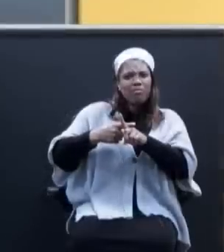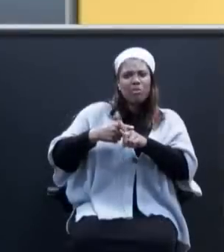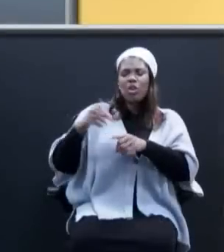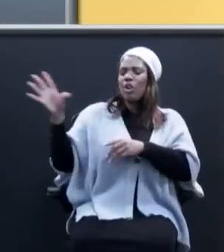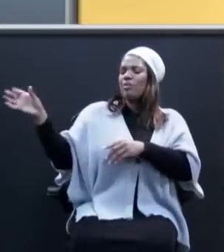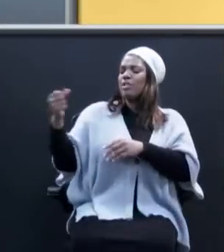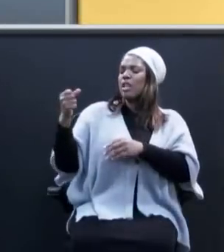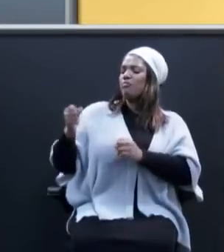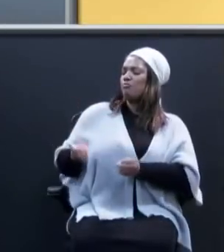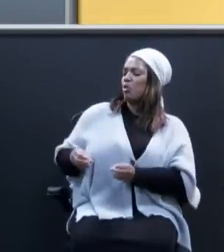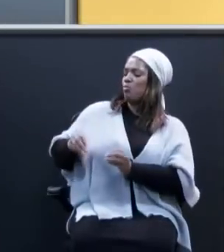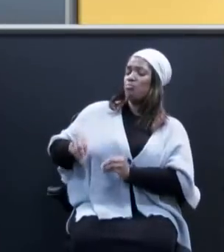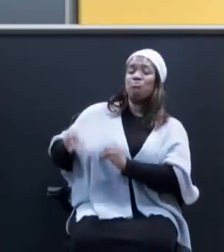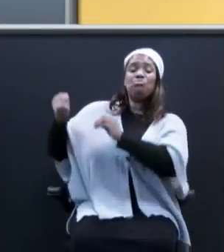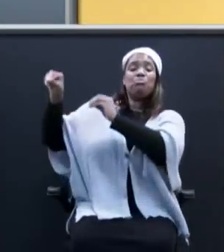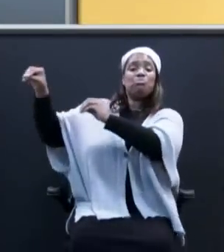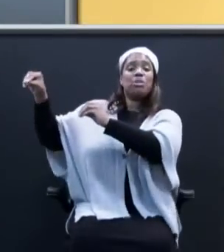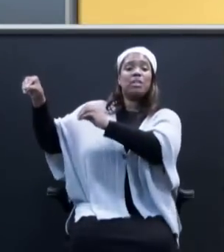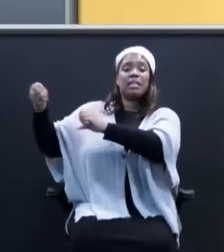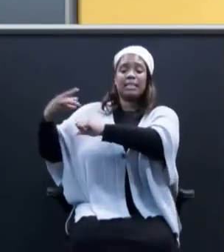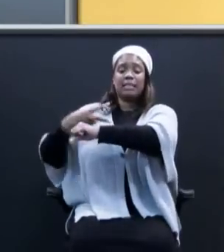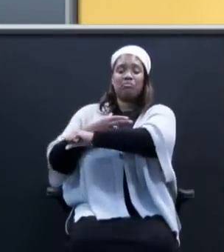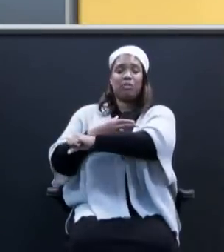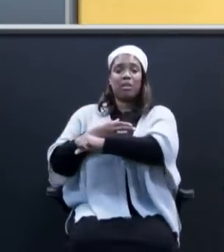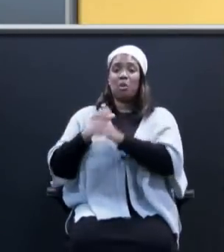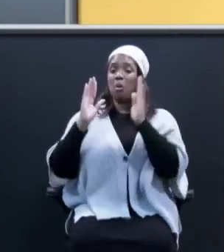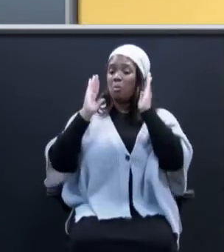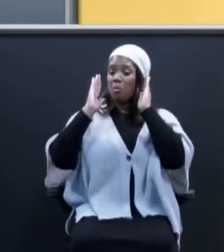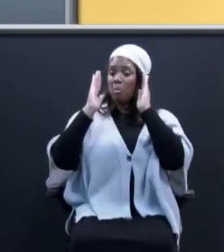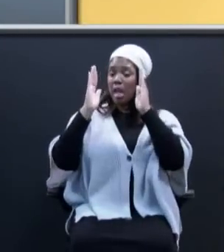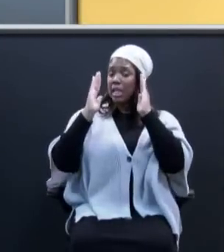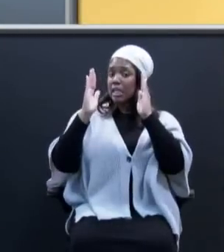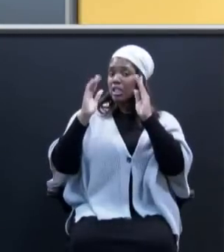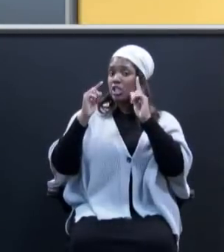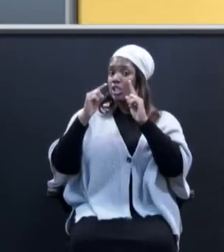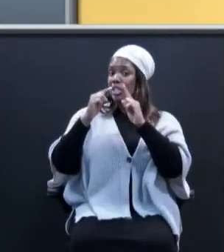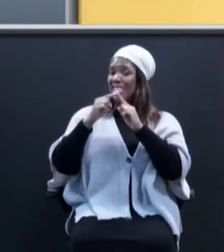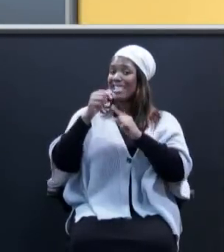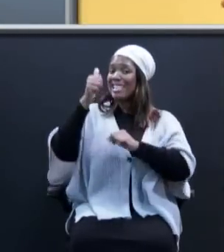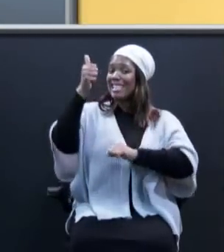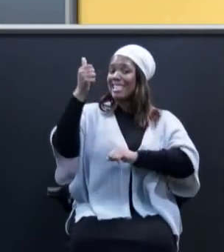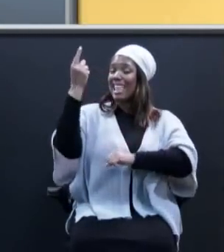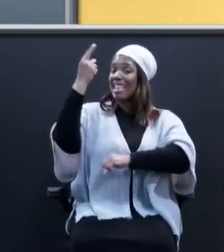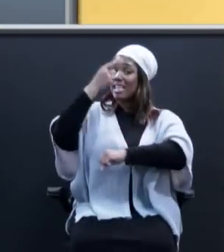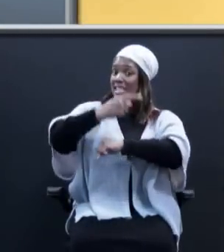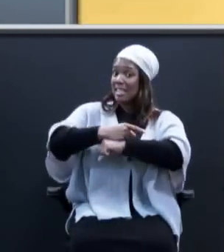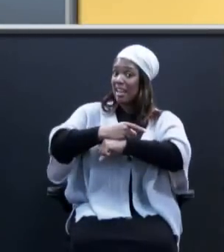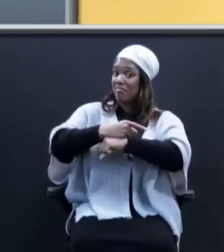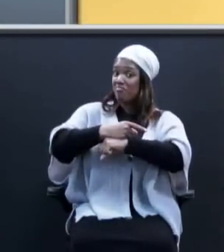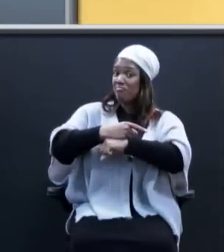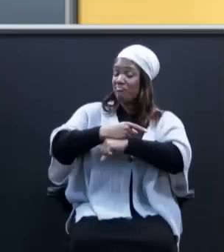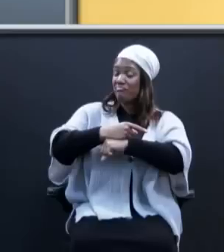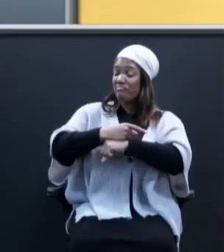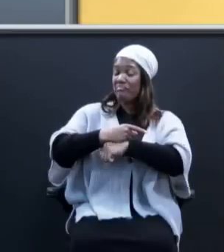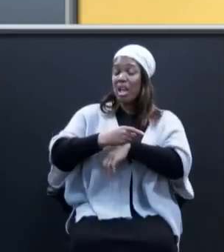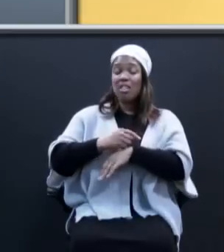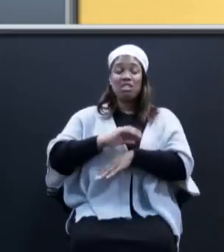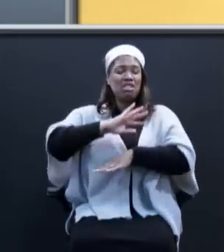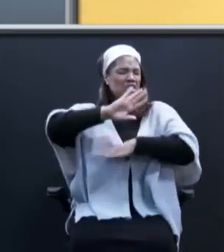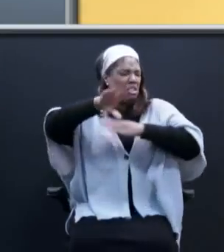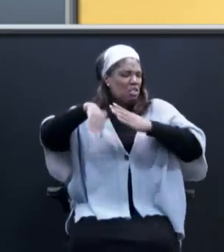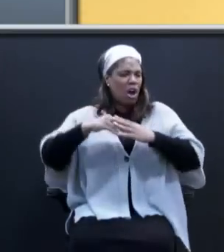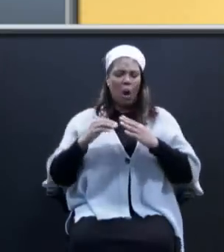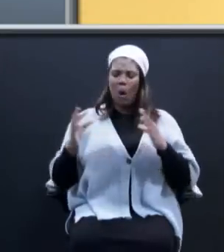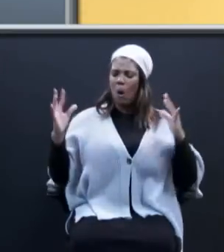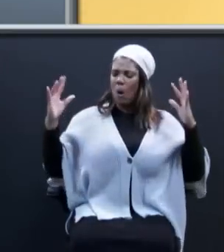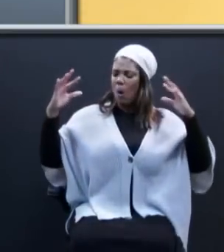month, pay attention to that word, in the 10th day of this month shall everybody take, the whole congregation take unto